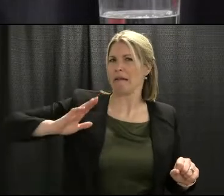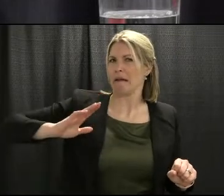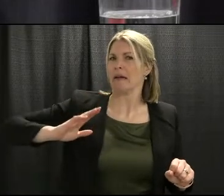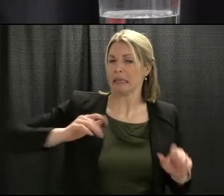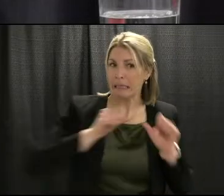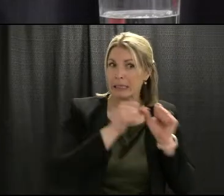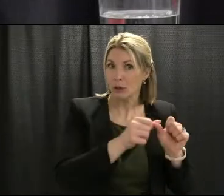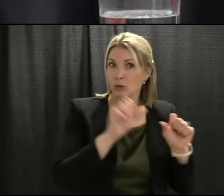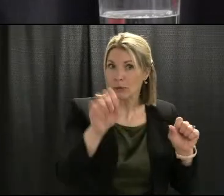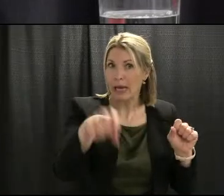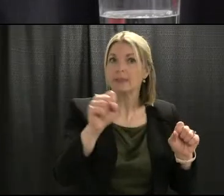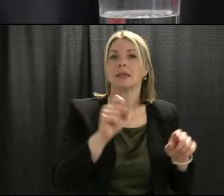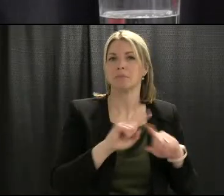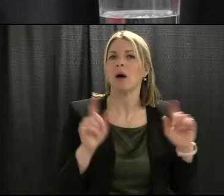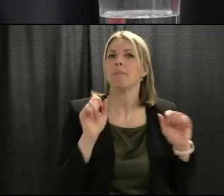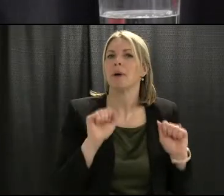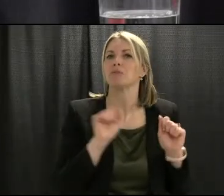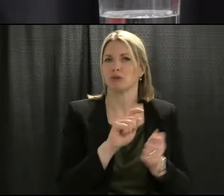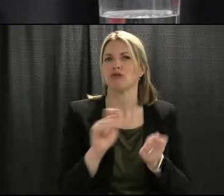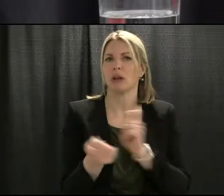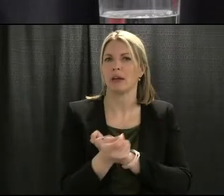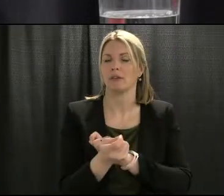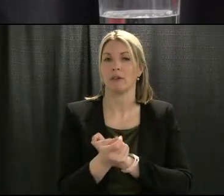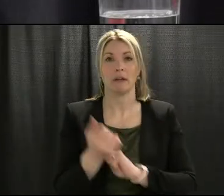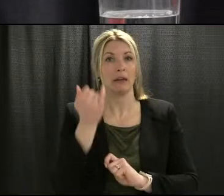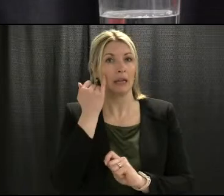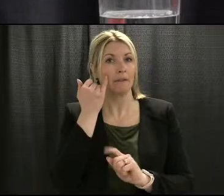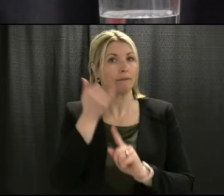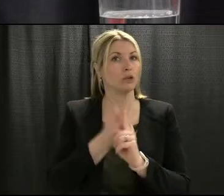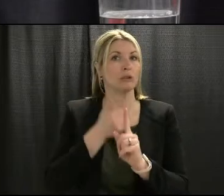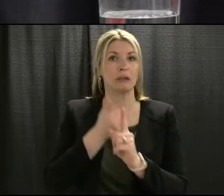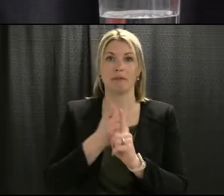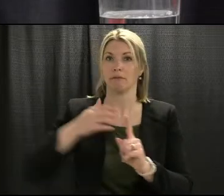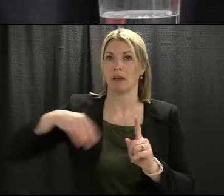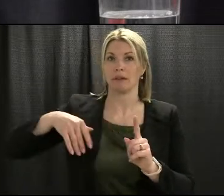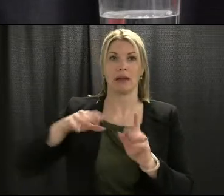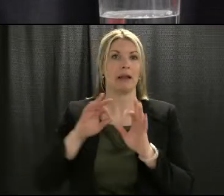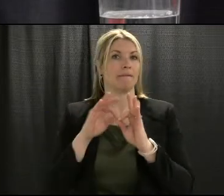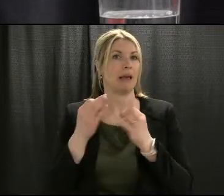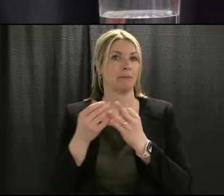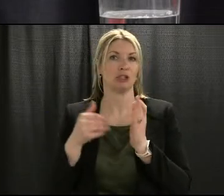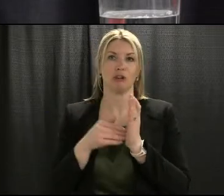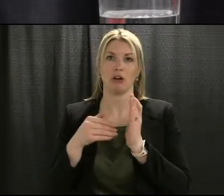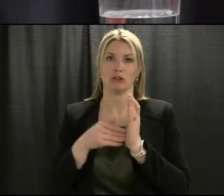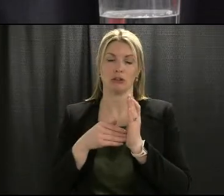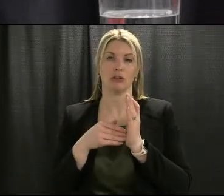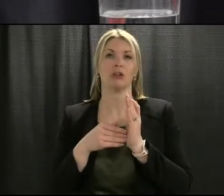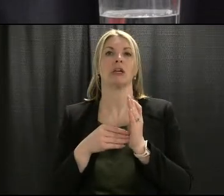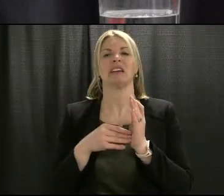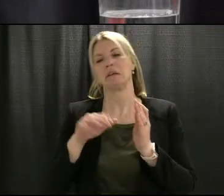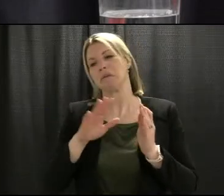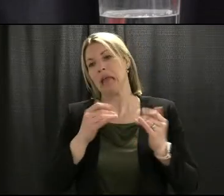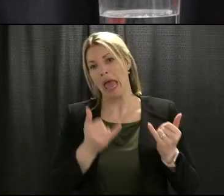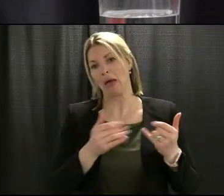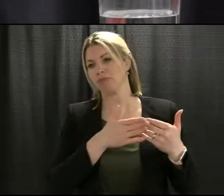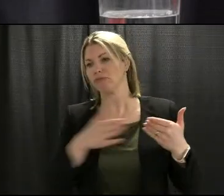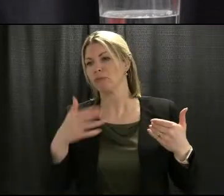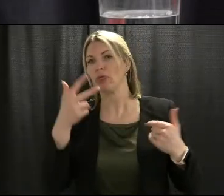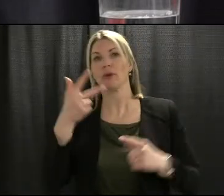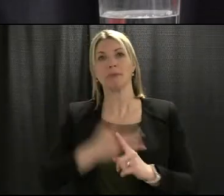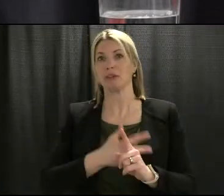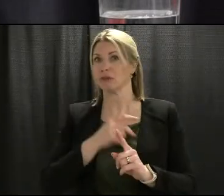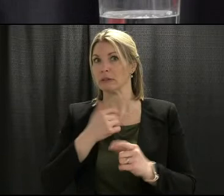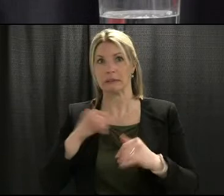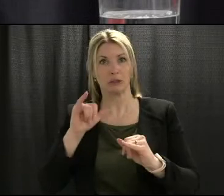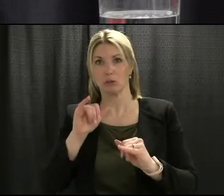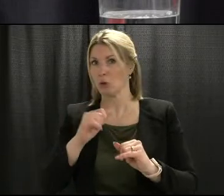or if you will not have one within the next 3 months, I encourage you to register with Patient Connect. Registration with Patient Connect will